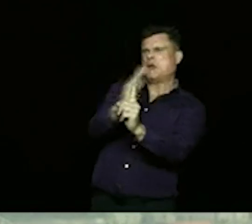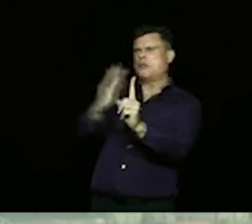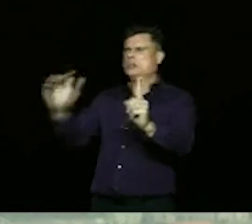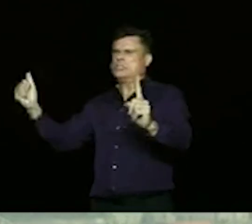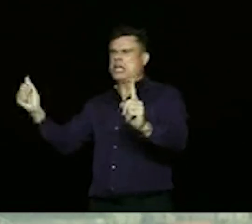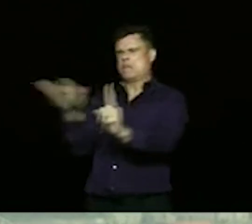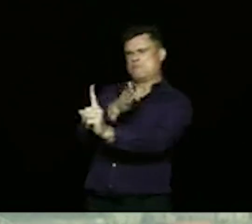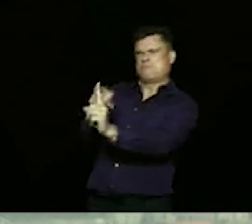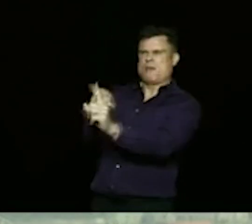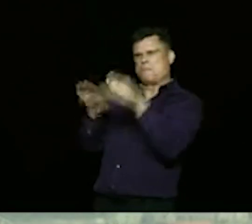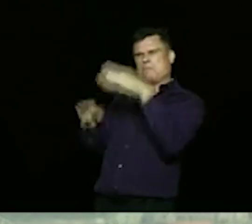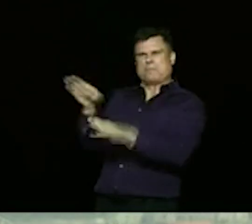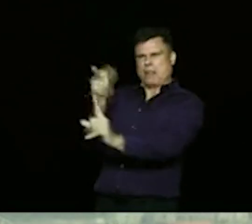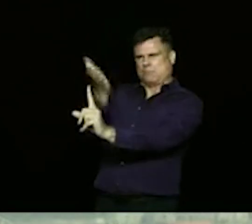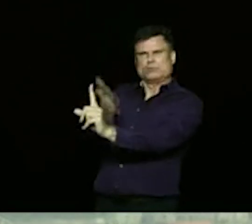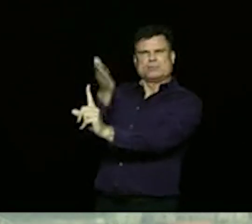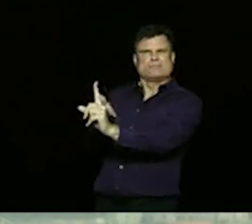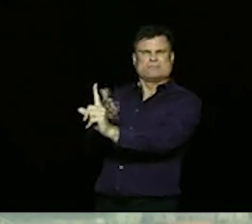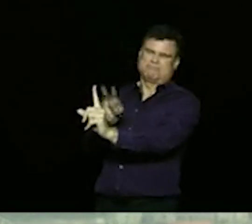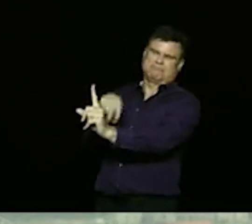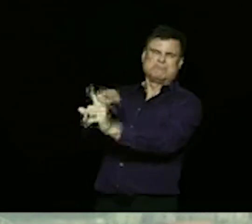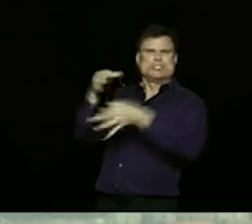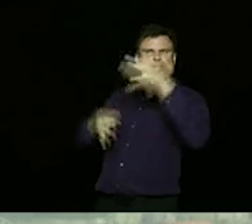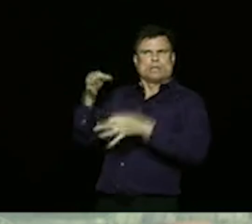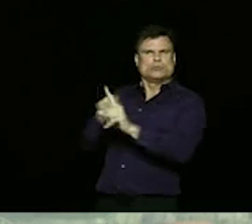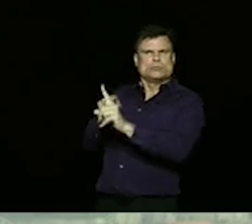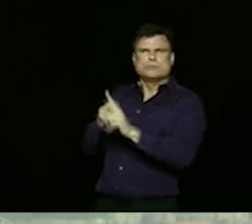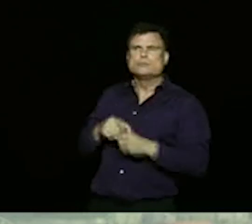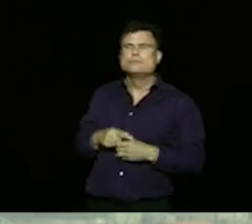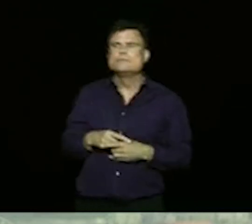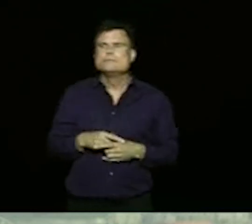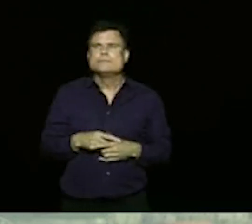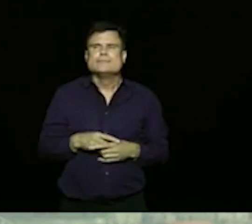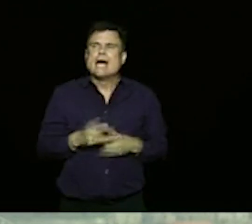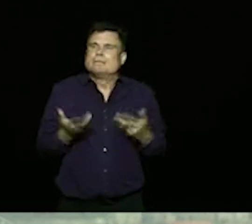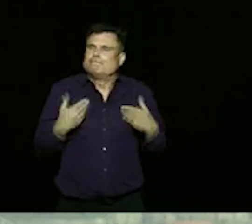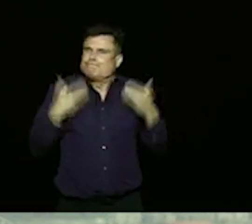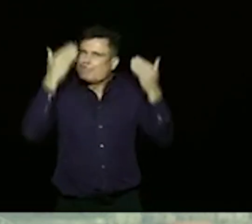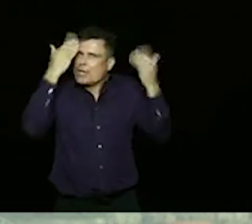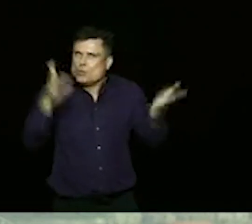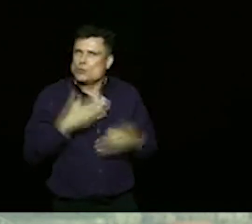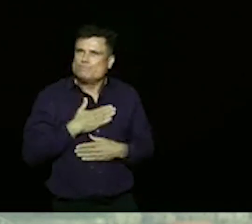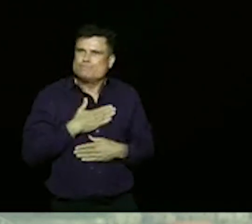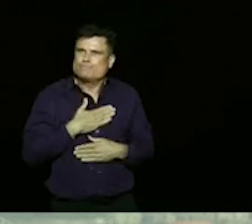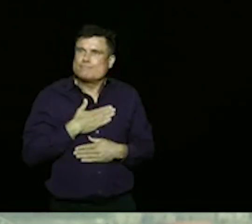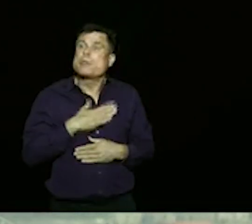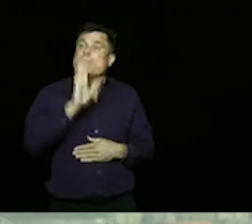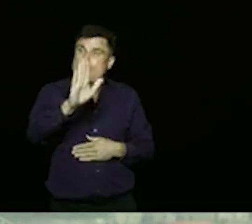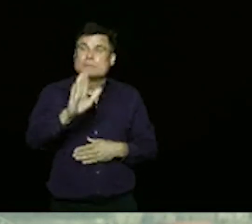Vaughn. The story, the game appears to be to guess the blood alcohol level, how that was